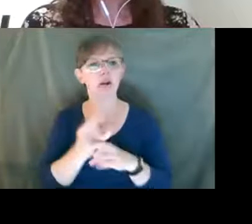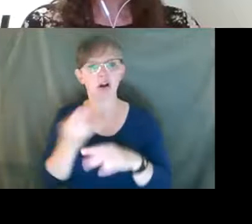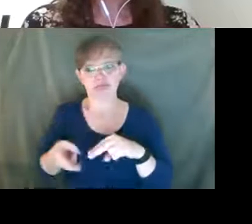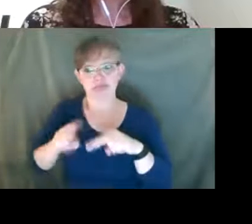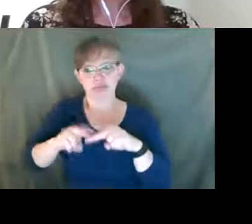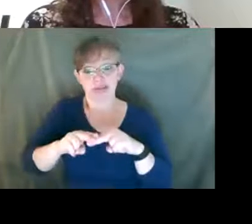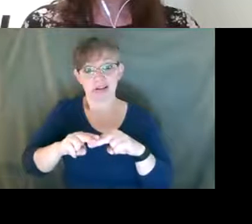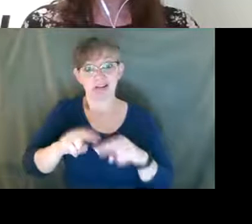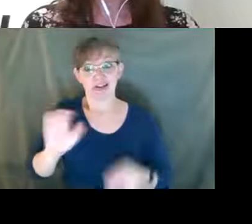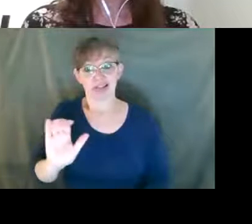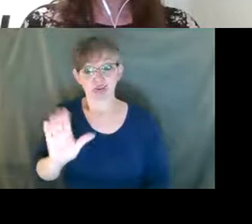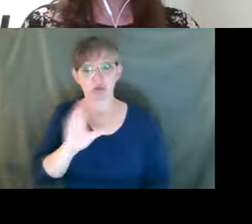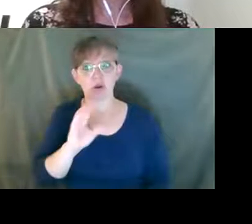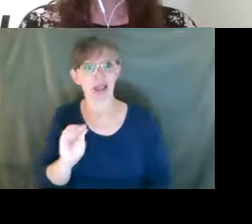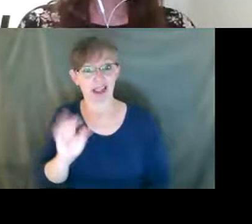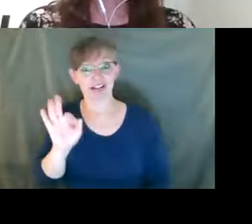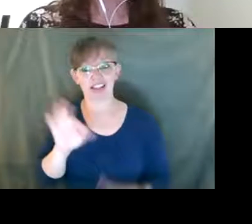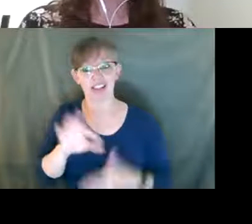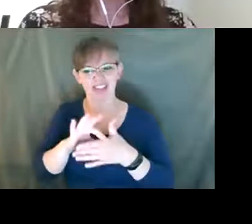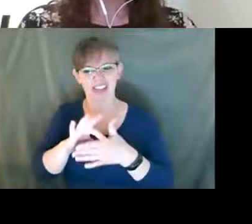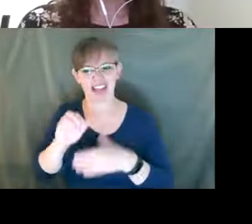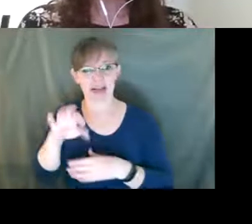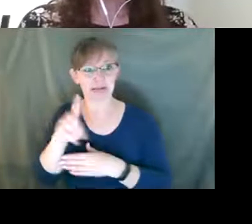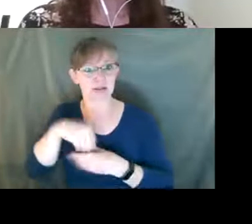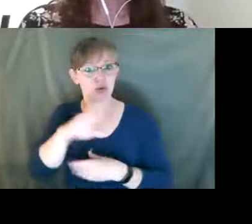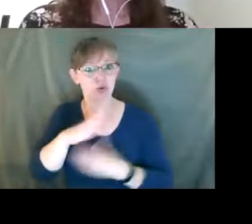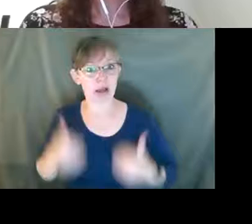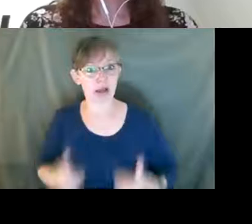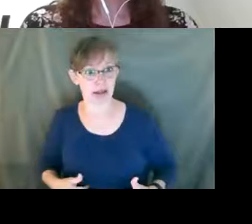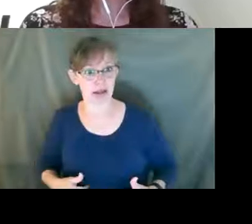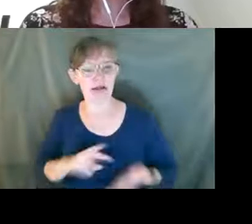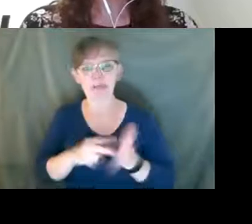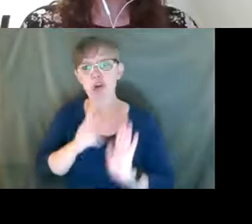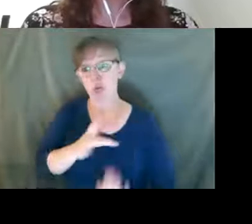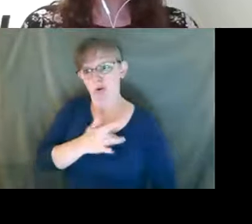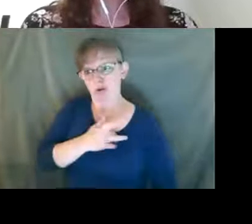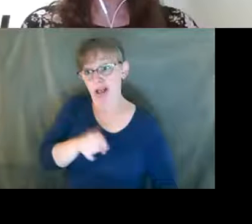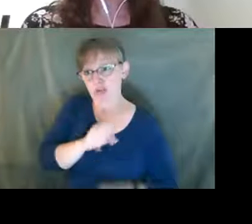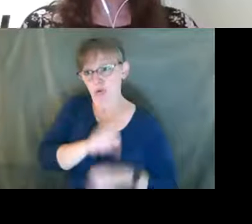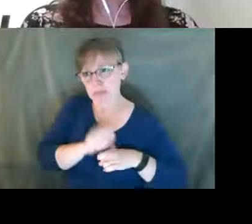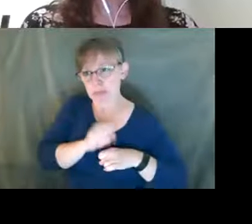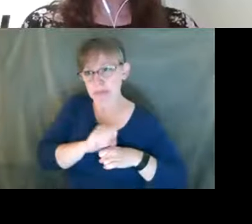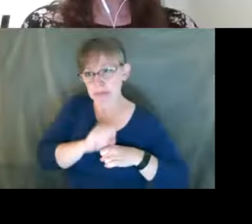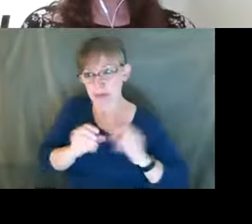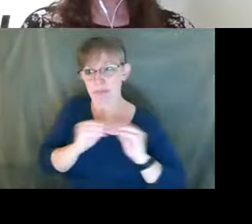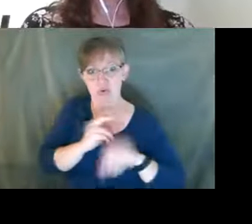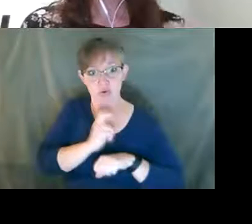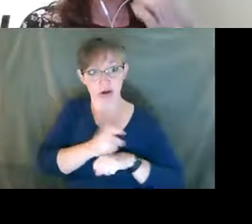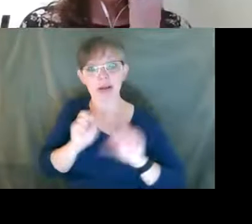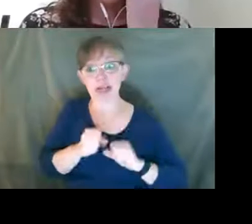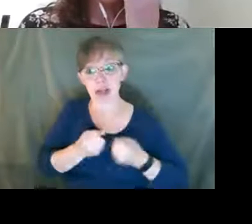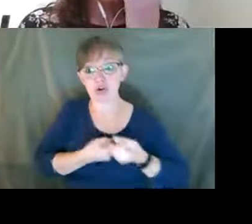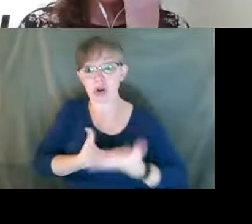fatty acids in the body, increasing the workload of the heart, which can cause high blood pressure, irregular